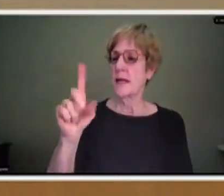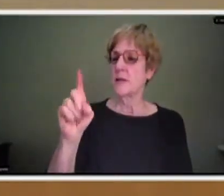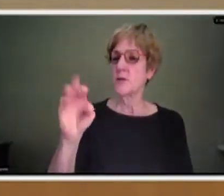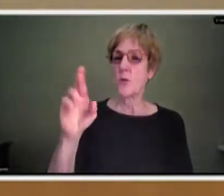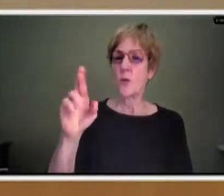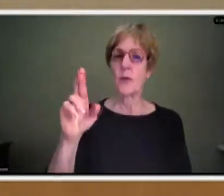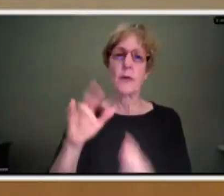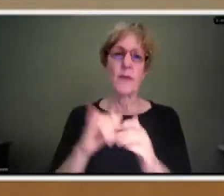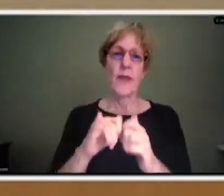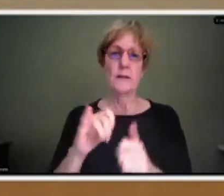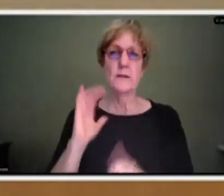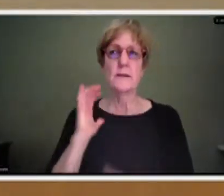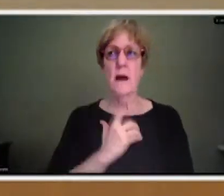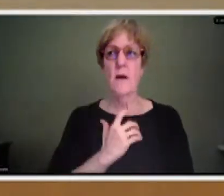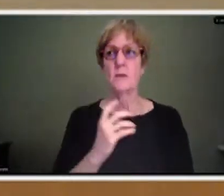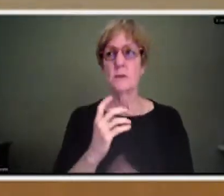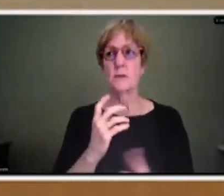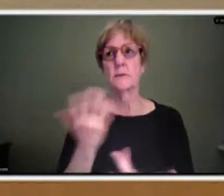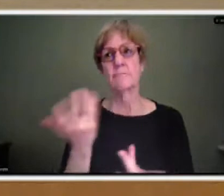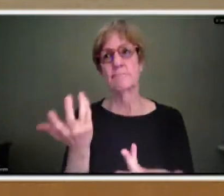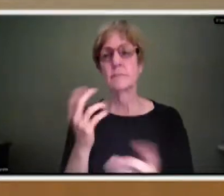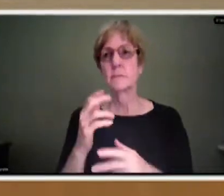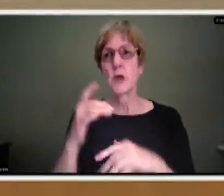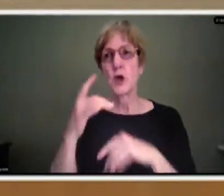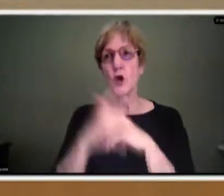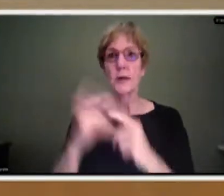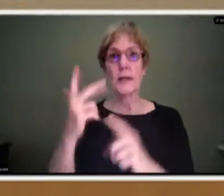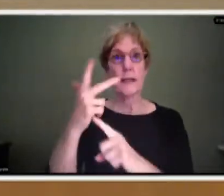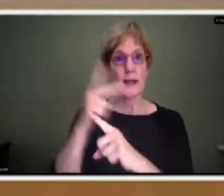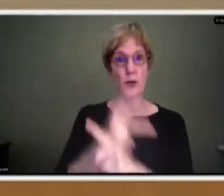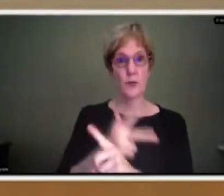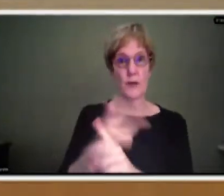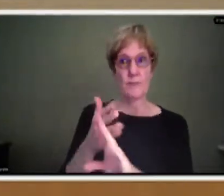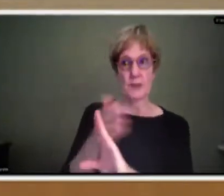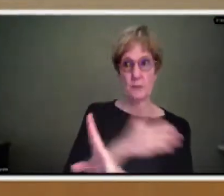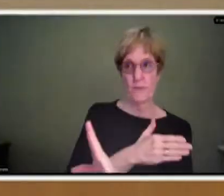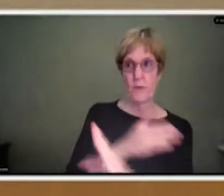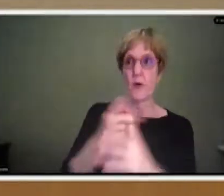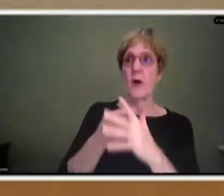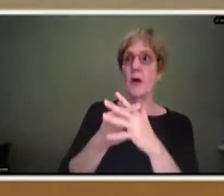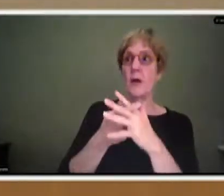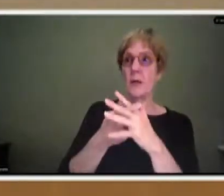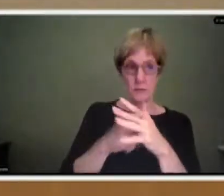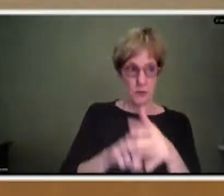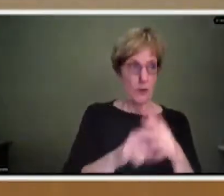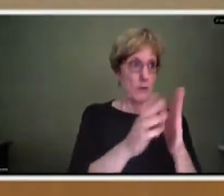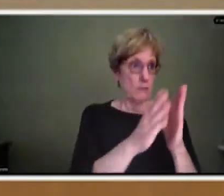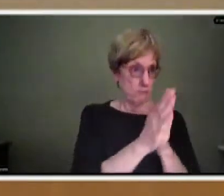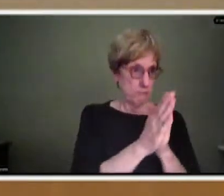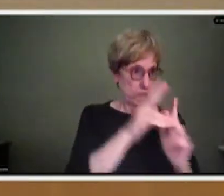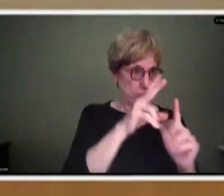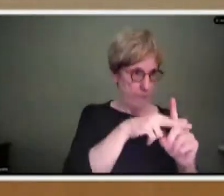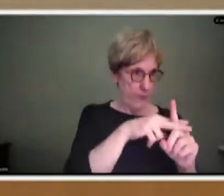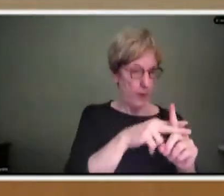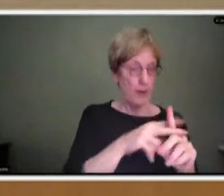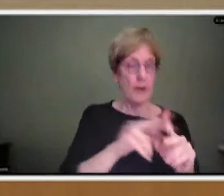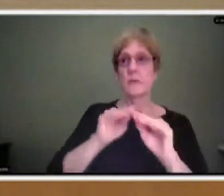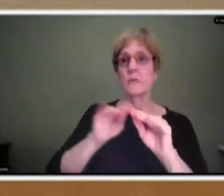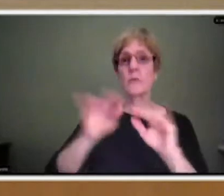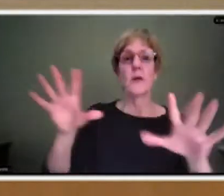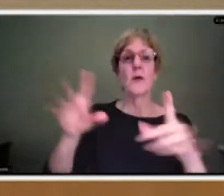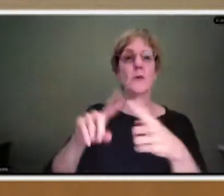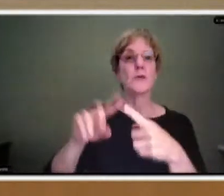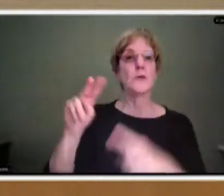with it on our process, is that early, like 3-month out engagement as soon as a petition gets filed. I would also point out